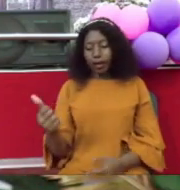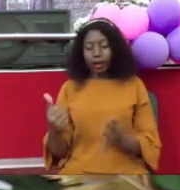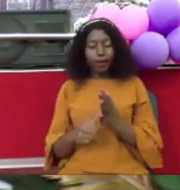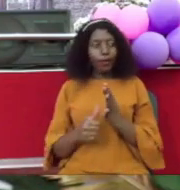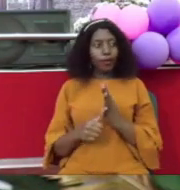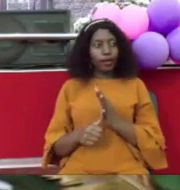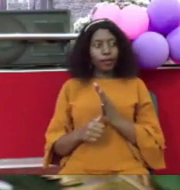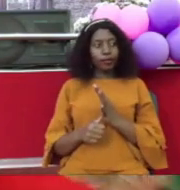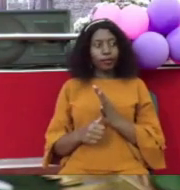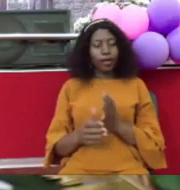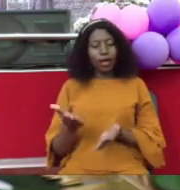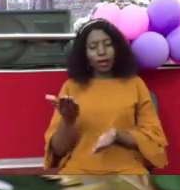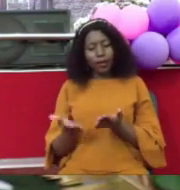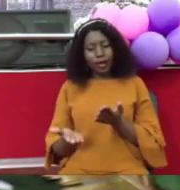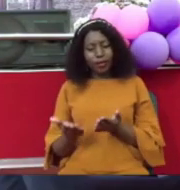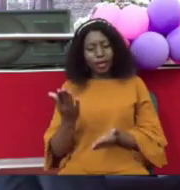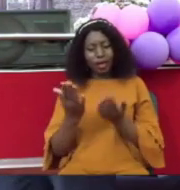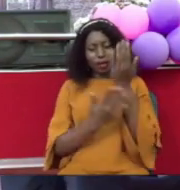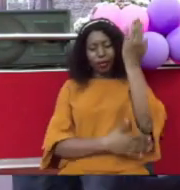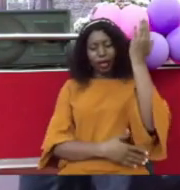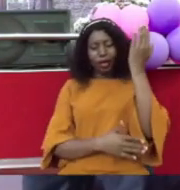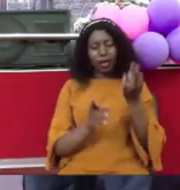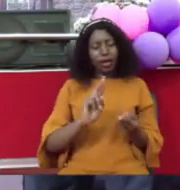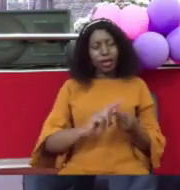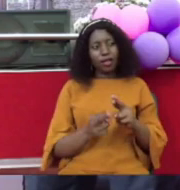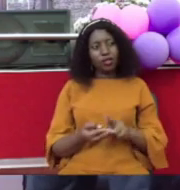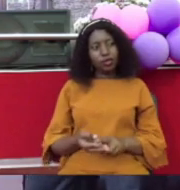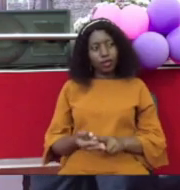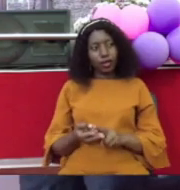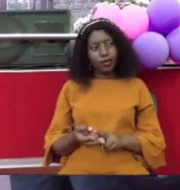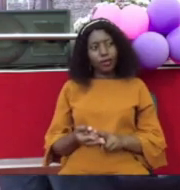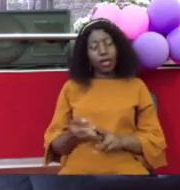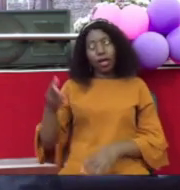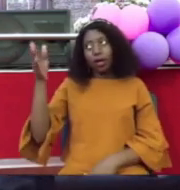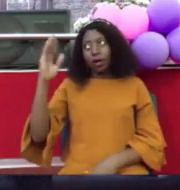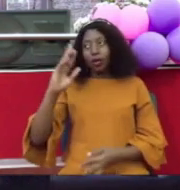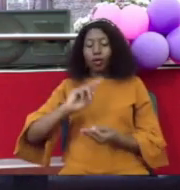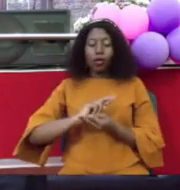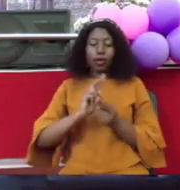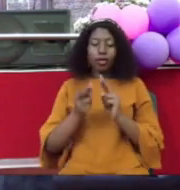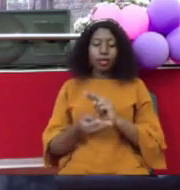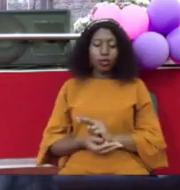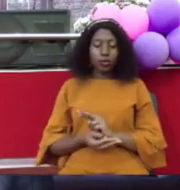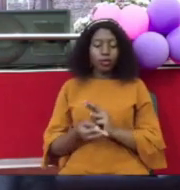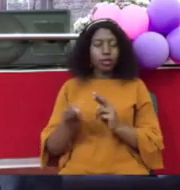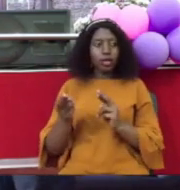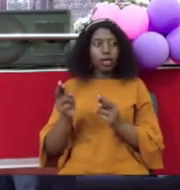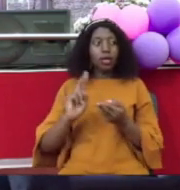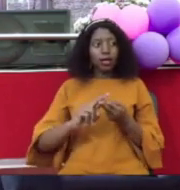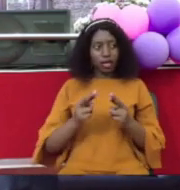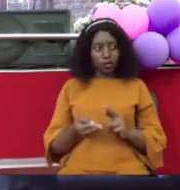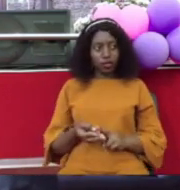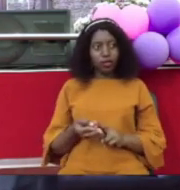yoyote. Maybe poor relationships. Pengine ni mahusiano mabaya. God restores relationships. Mungu anarejesha uhusiano. The word